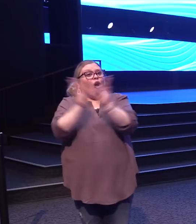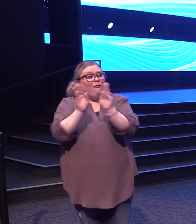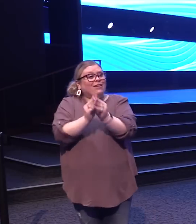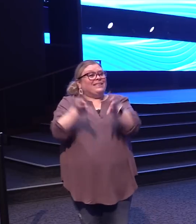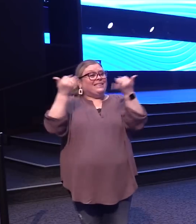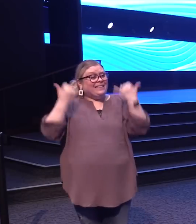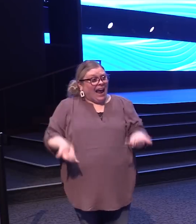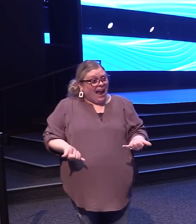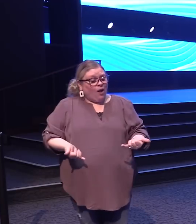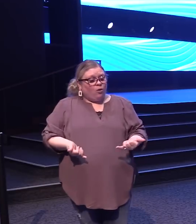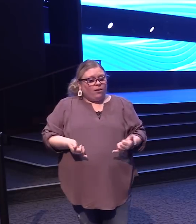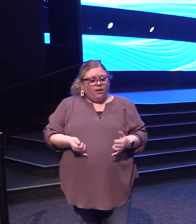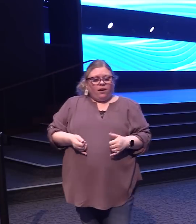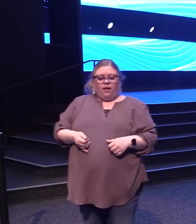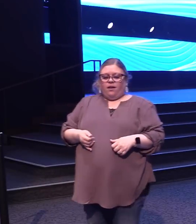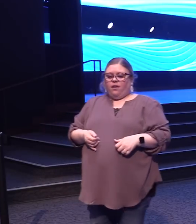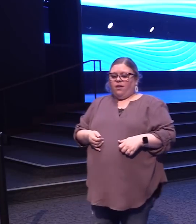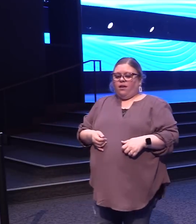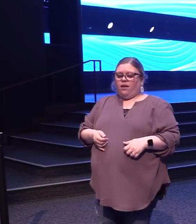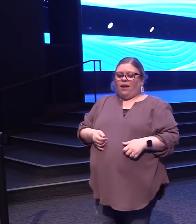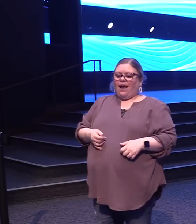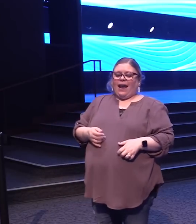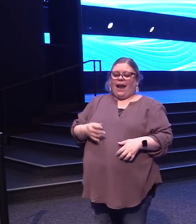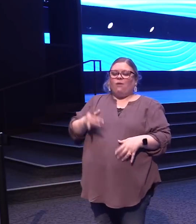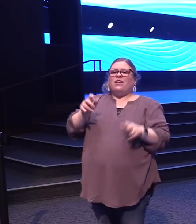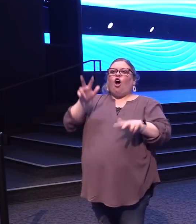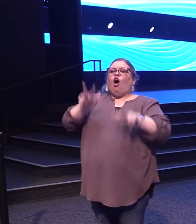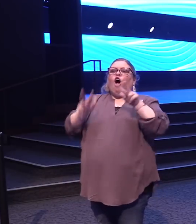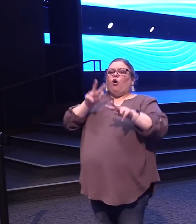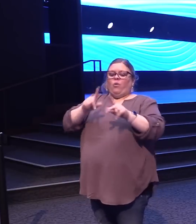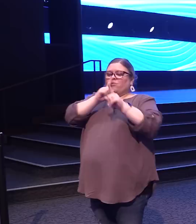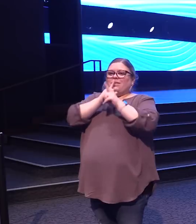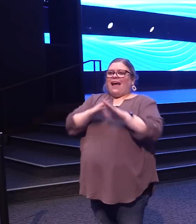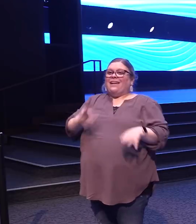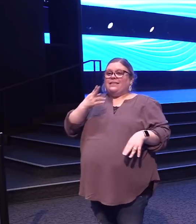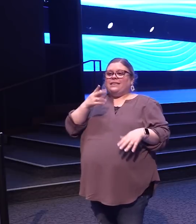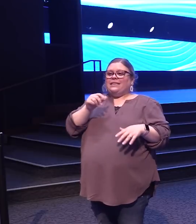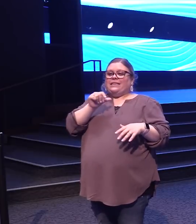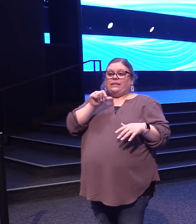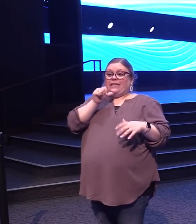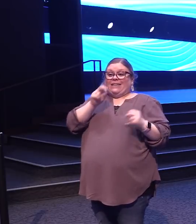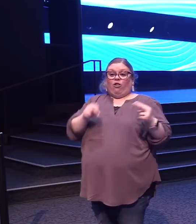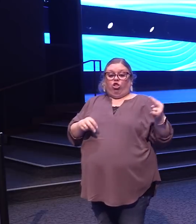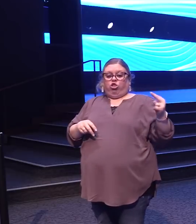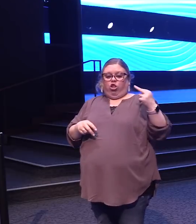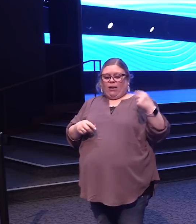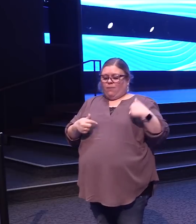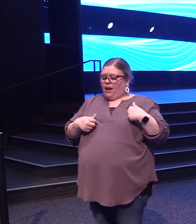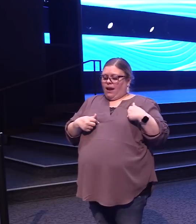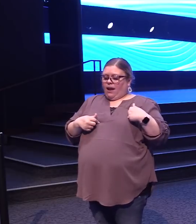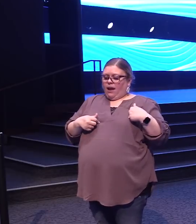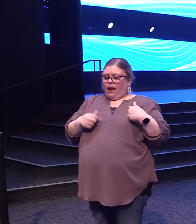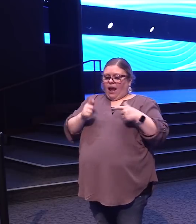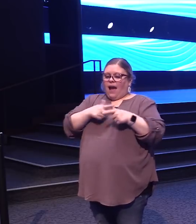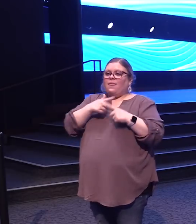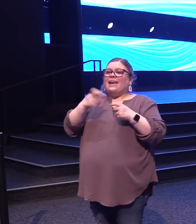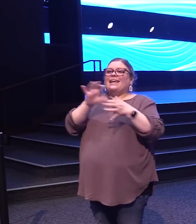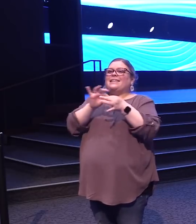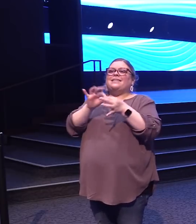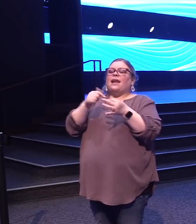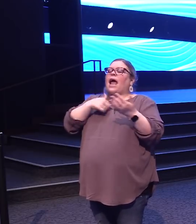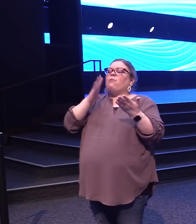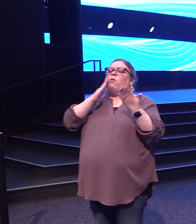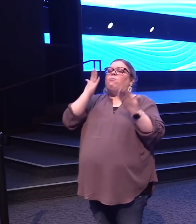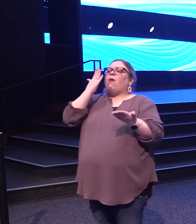now. And then it was an awkward silence. He just looked at me. And then he said something I'll probably never,